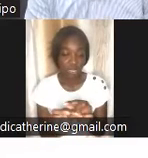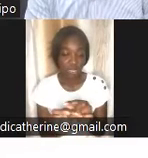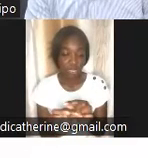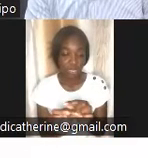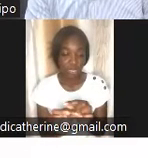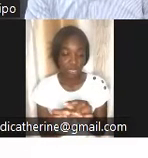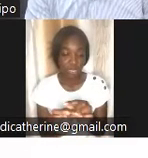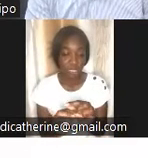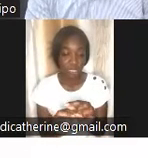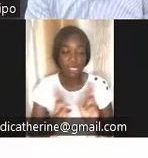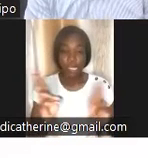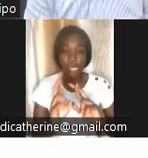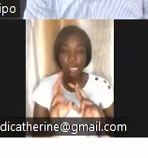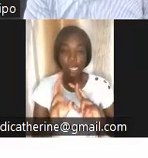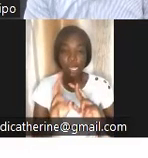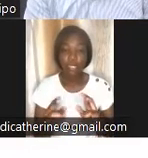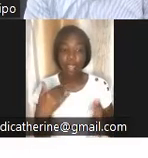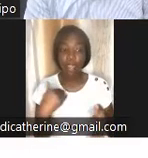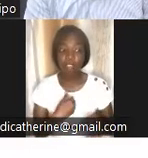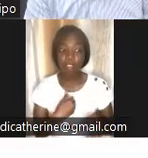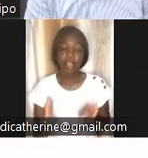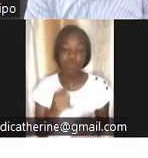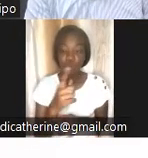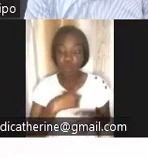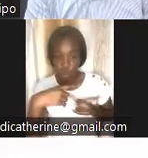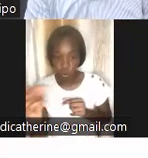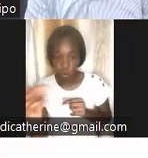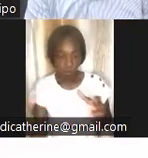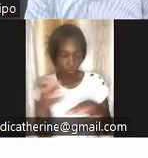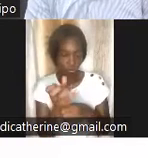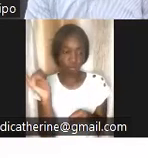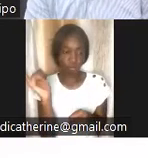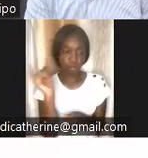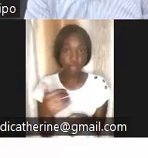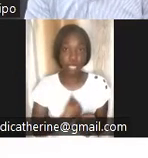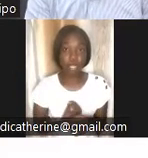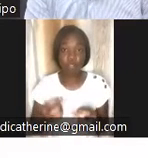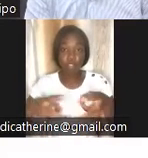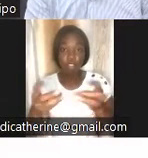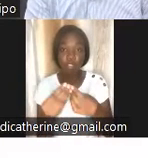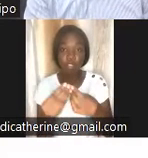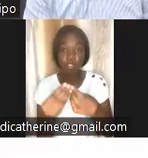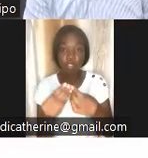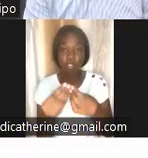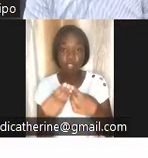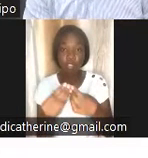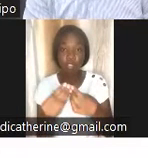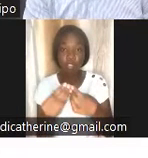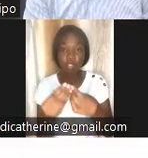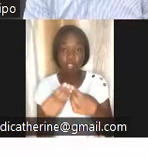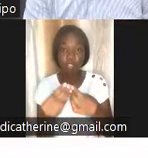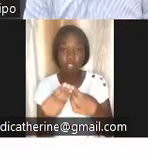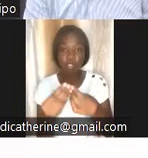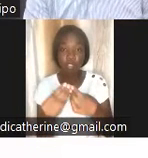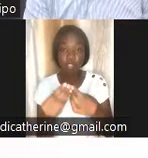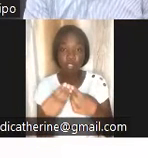they are your go-to company. We have Pathway Solution Services. Thank you so much, Sir Frank, for always